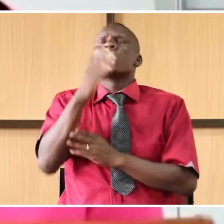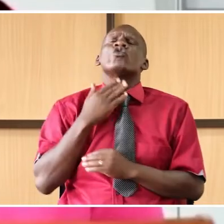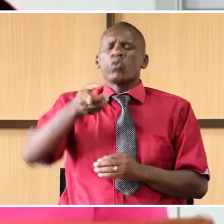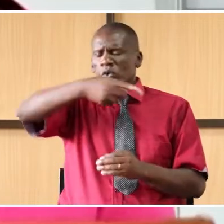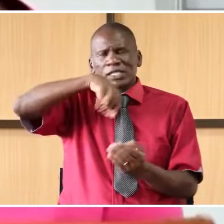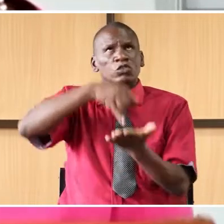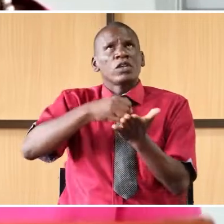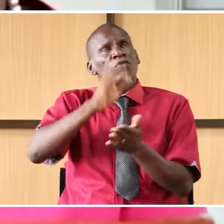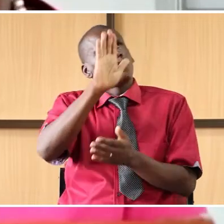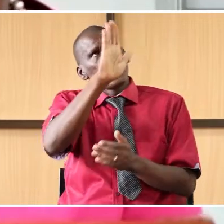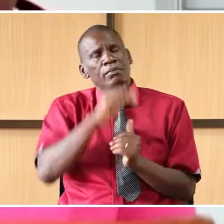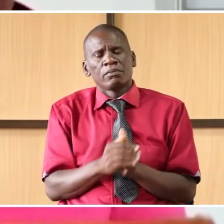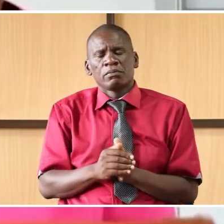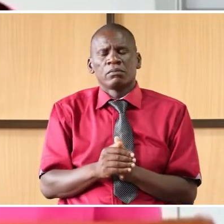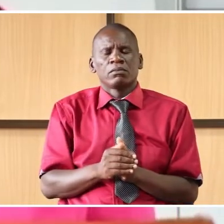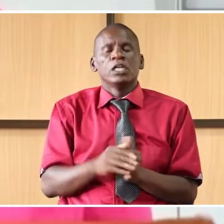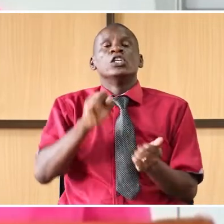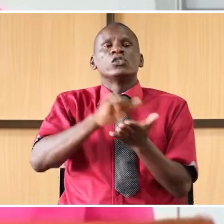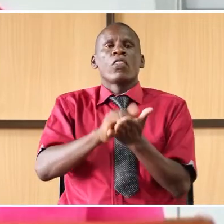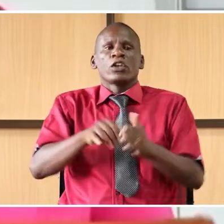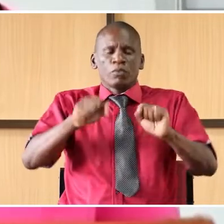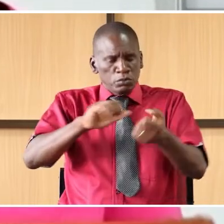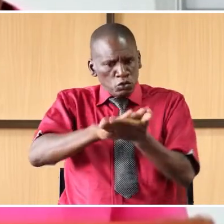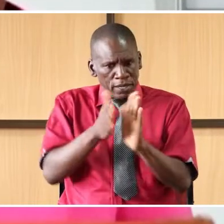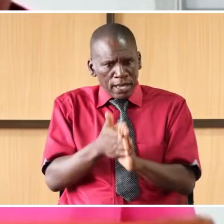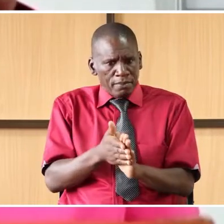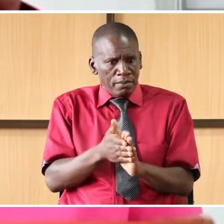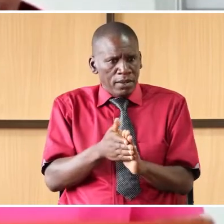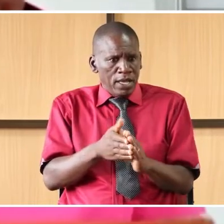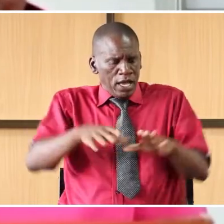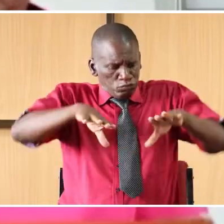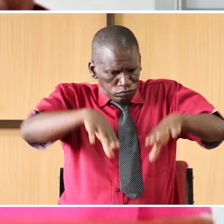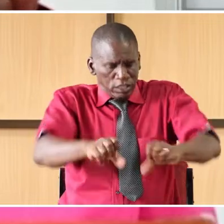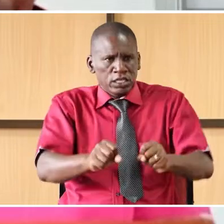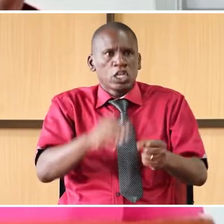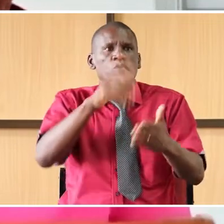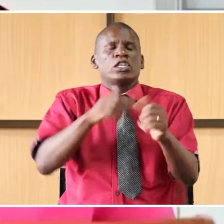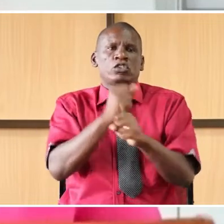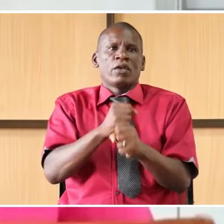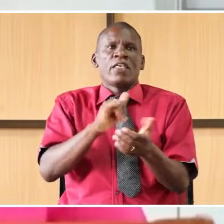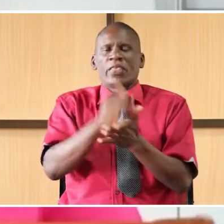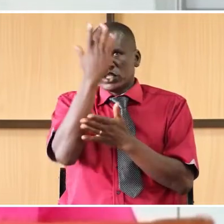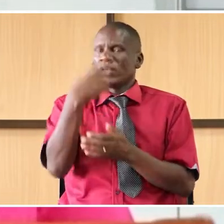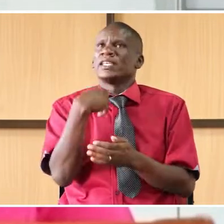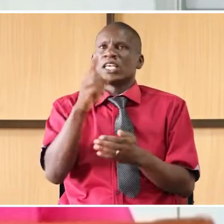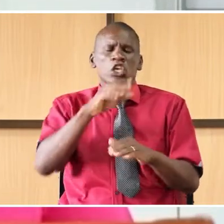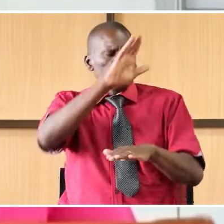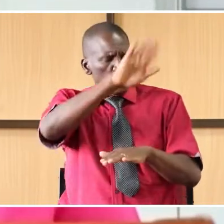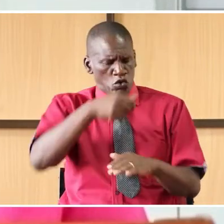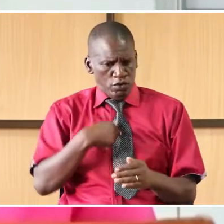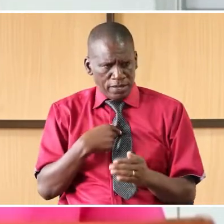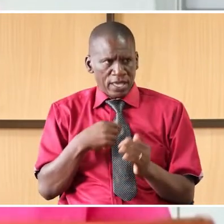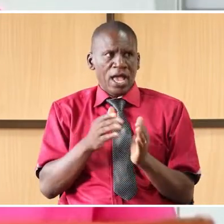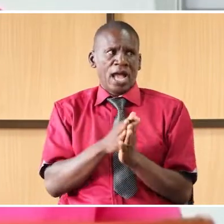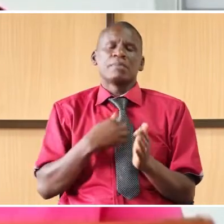to involve him so that, you become a partaker in what he's doing. So that's why he said, he will call upon